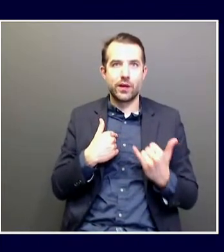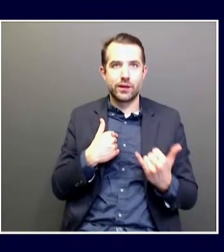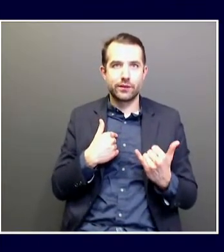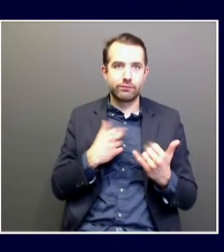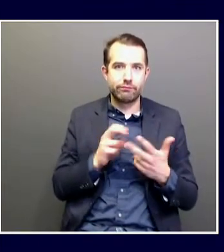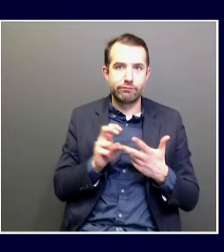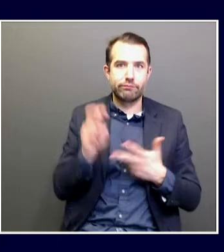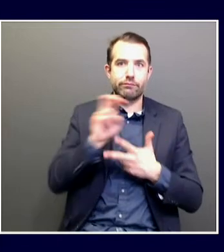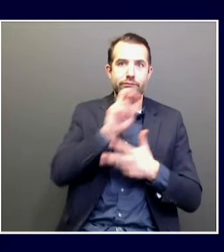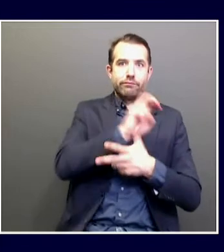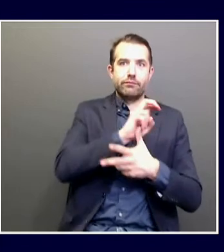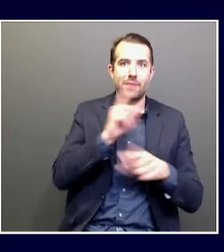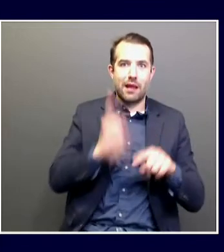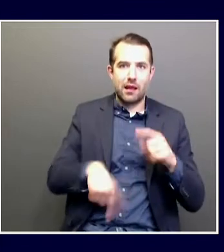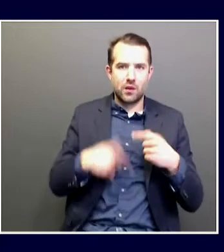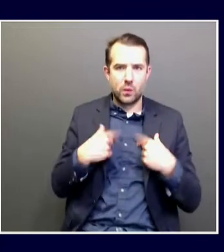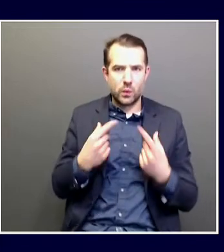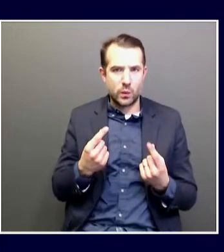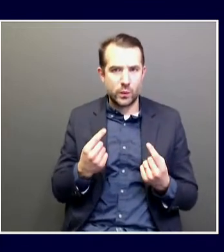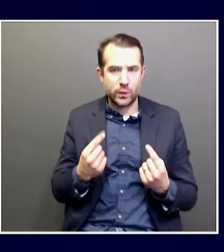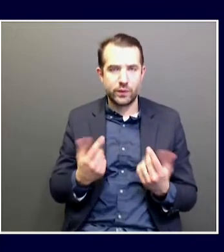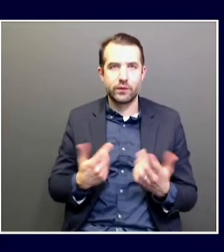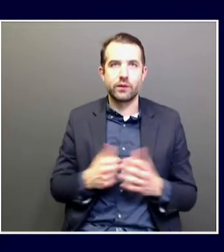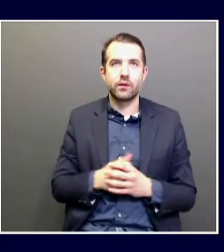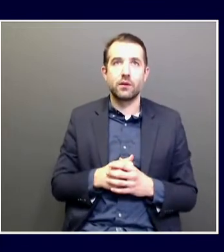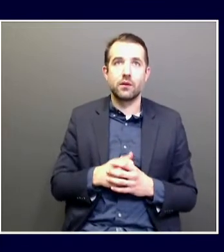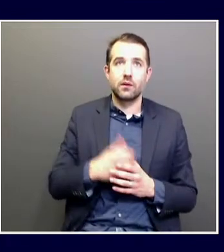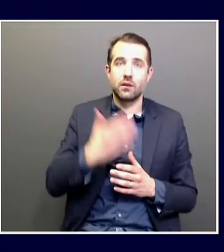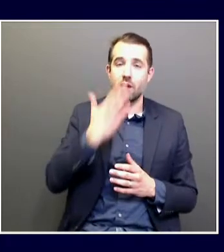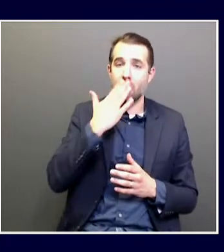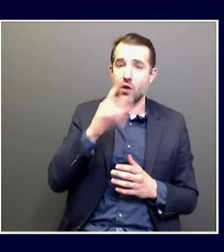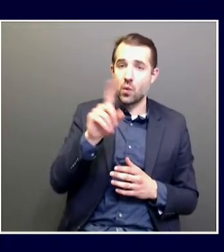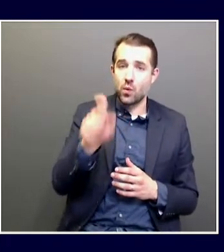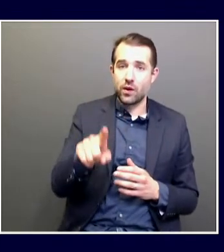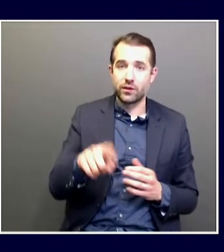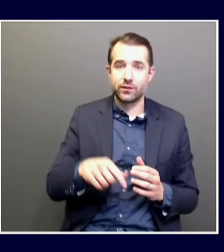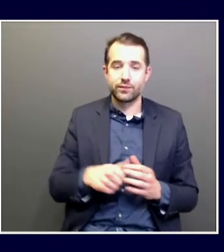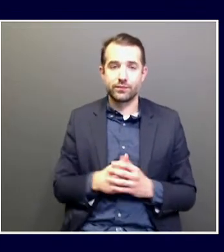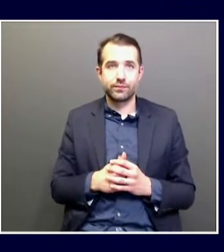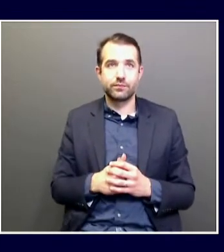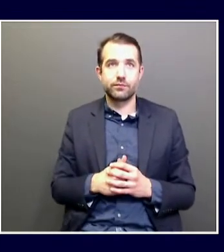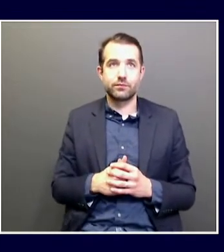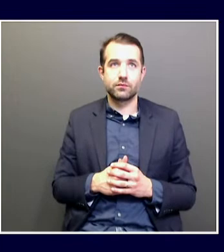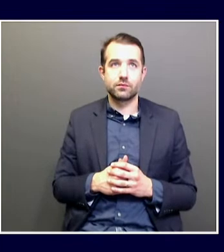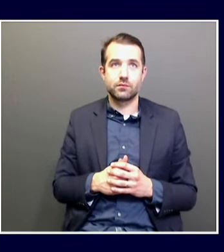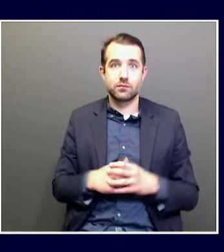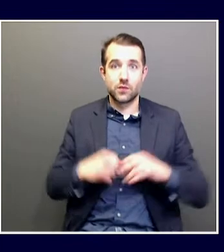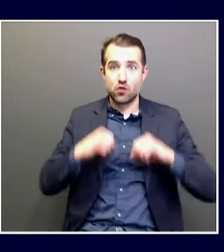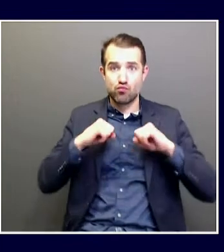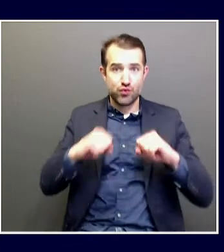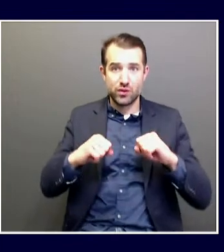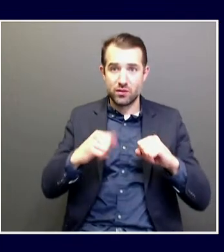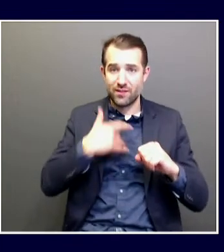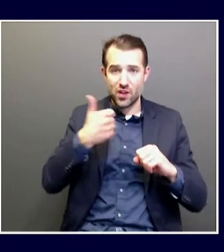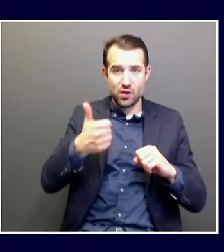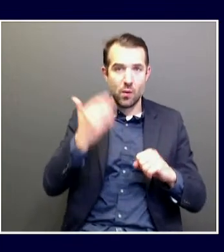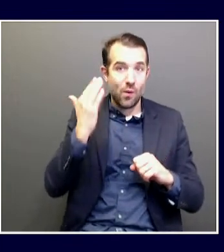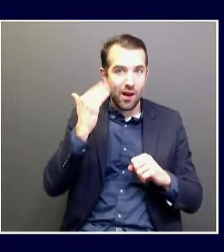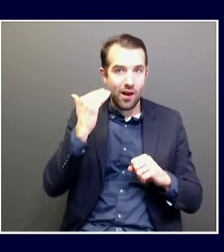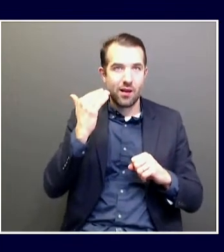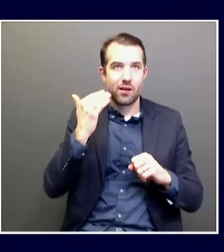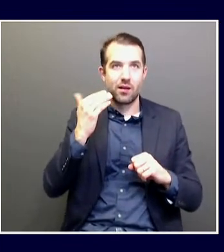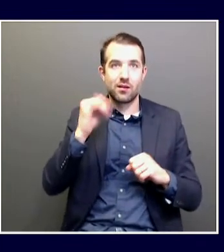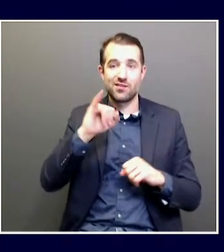a great question, Mal. It's certainly come up. That person should feel good that the protection they're getting is still quite strong, particularly